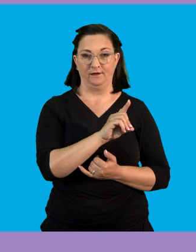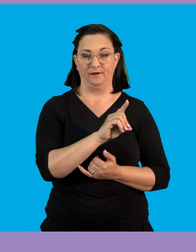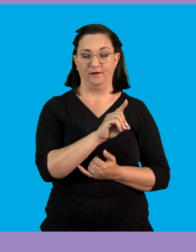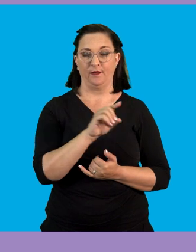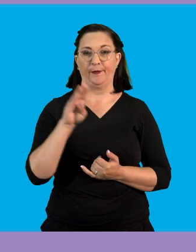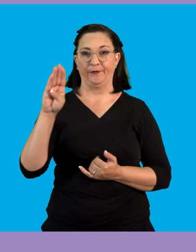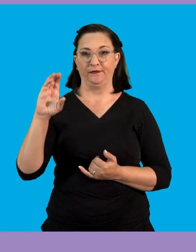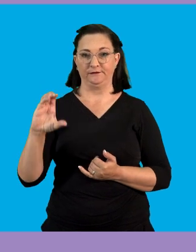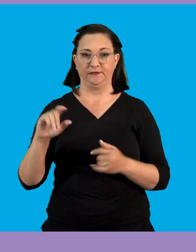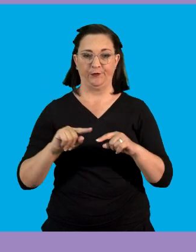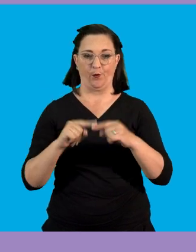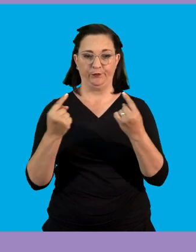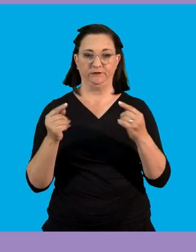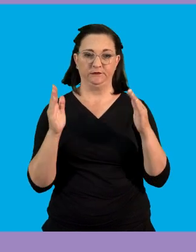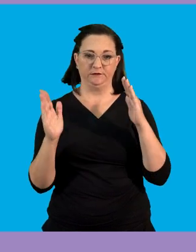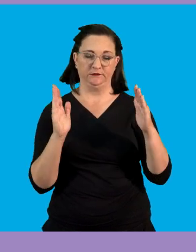opposite BC, and